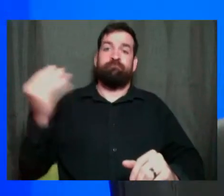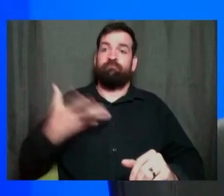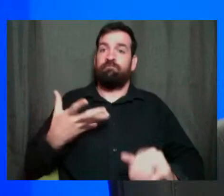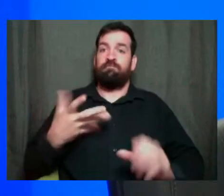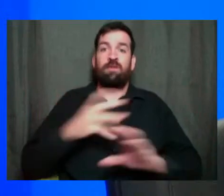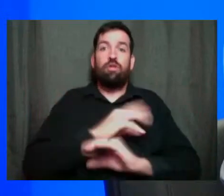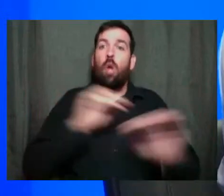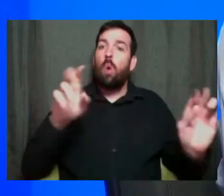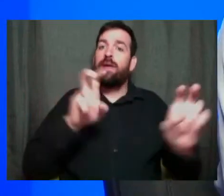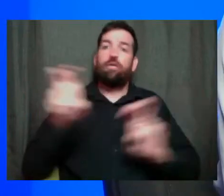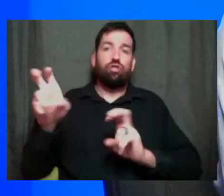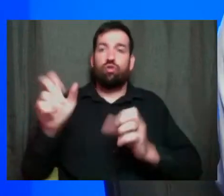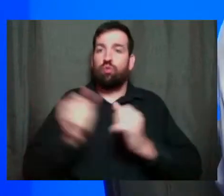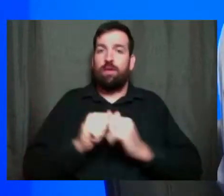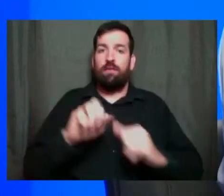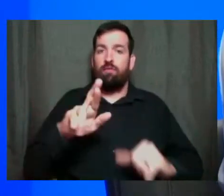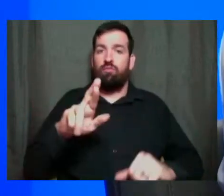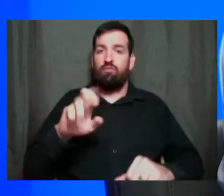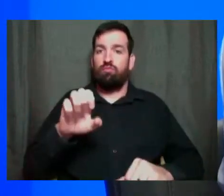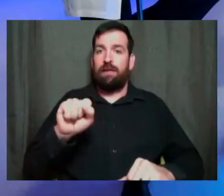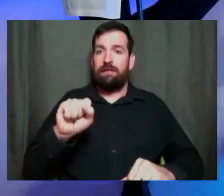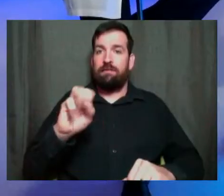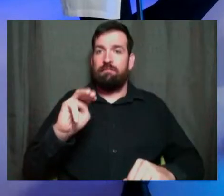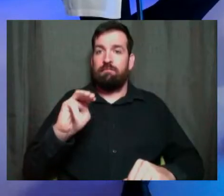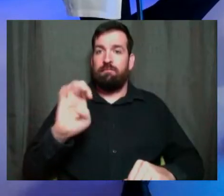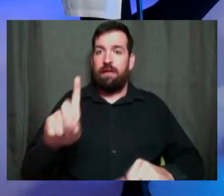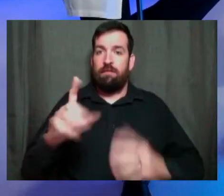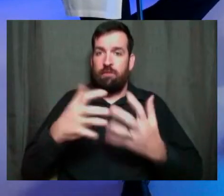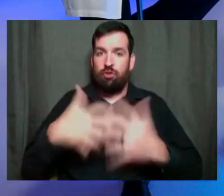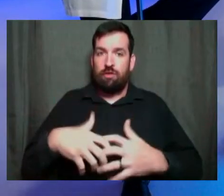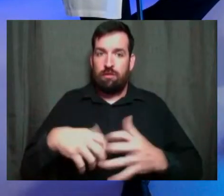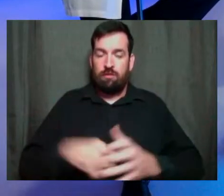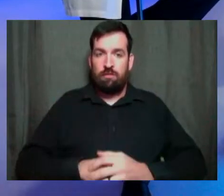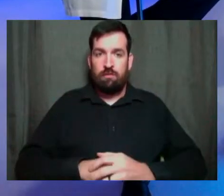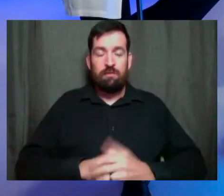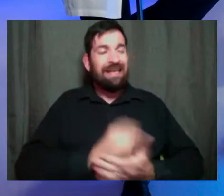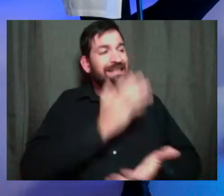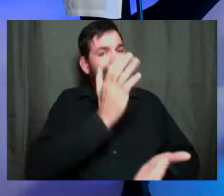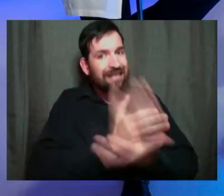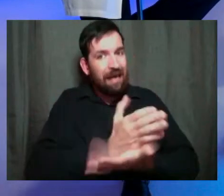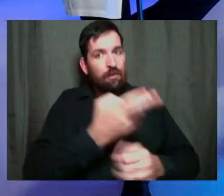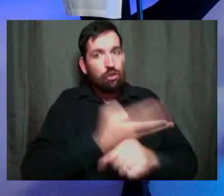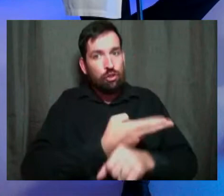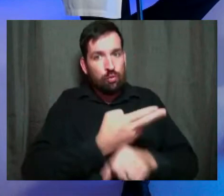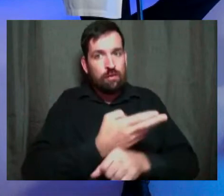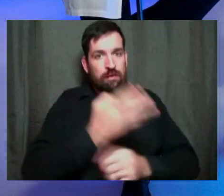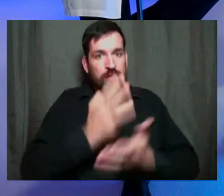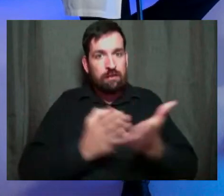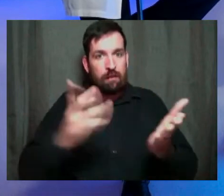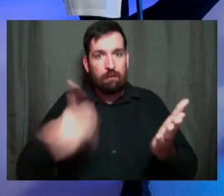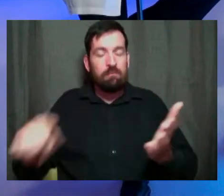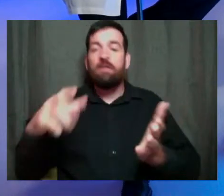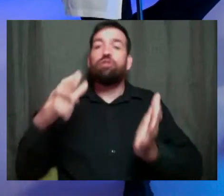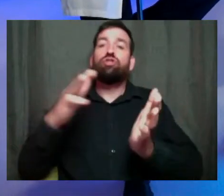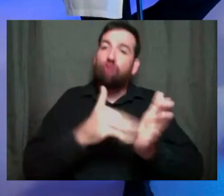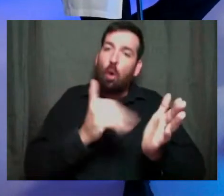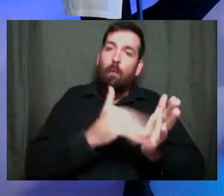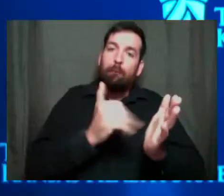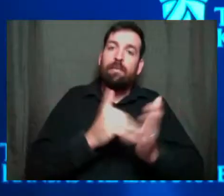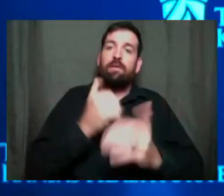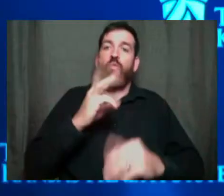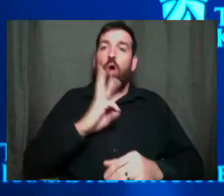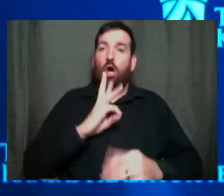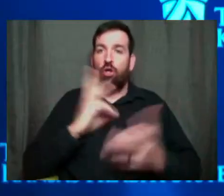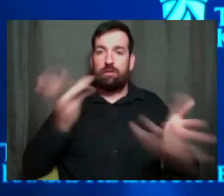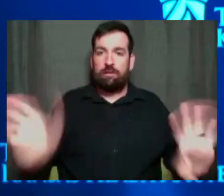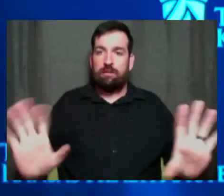with the ResMed machine. But isn't So- that the other part? Stop using some of these cleaning. Yeah, soap there's and no- water work just That's it. fine. We did